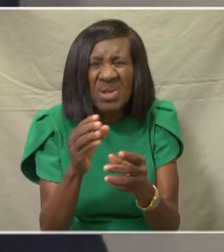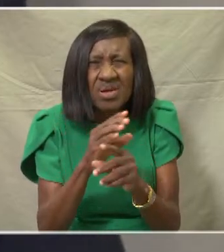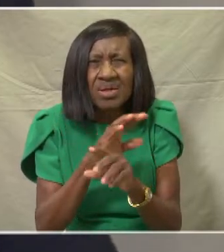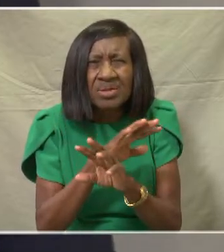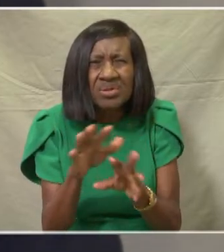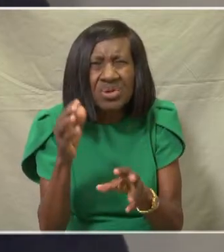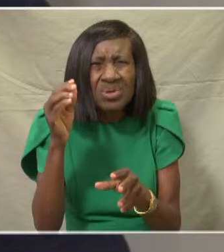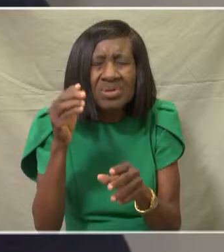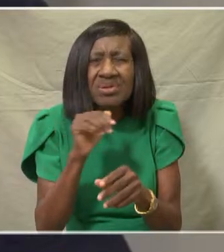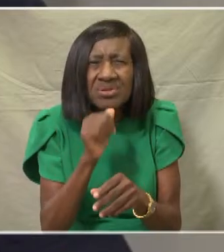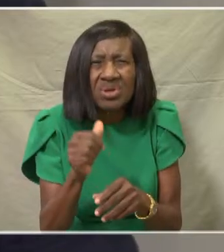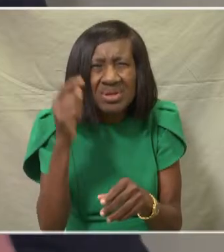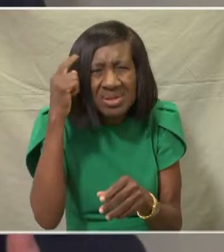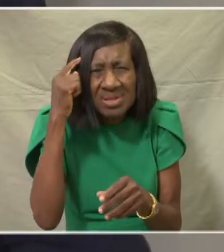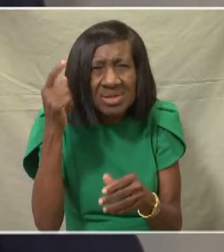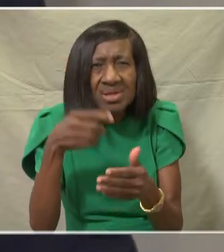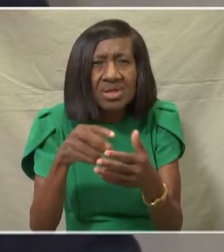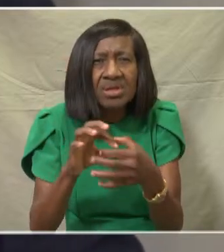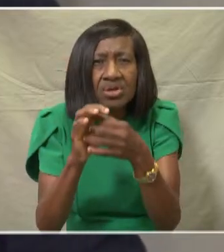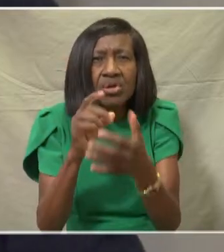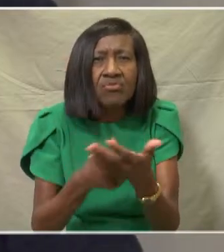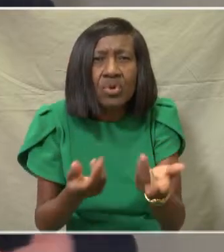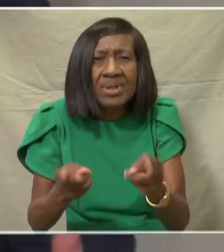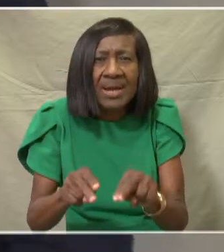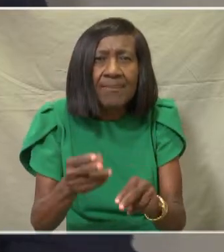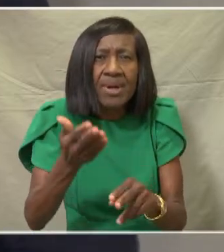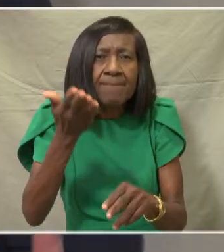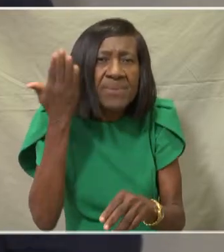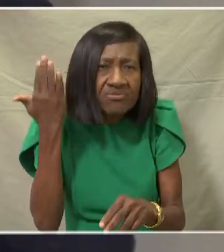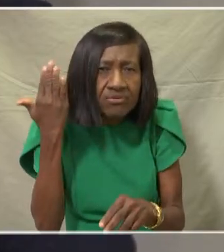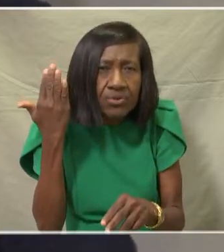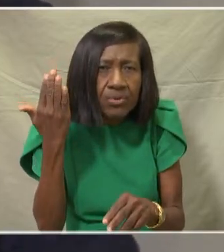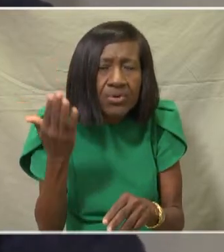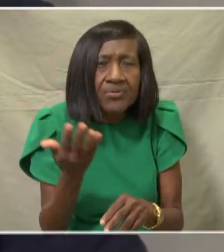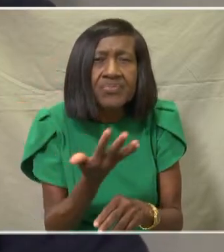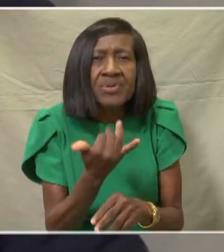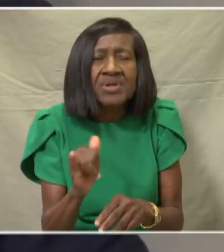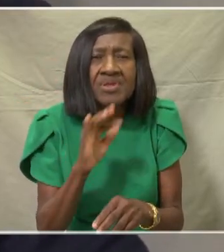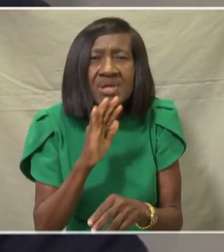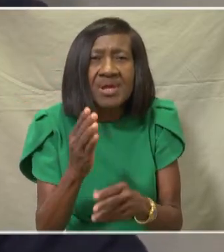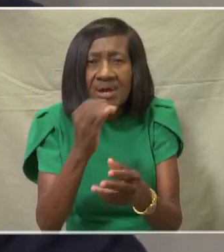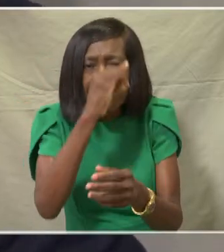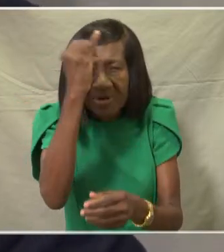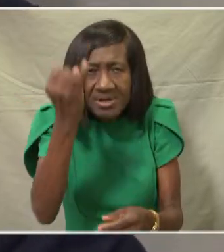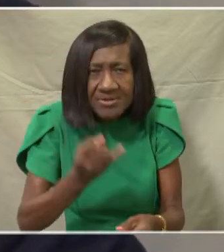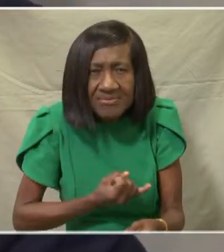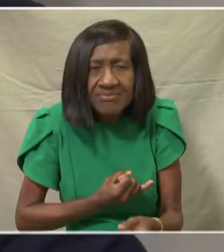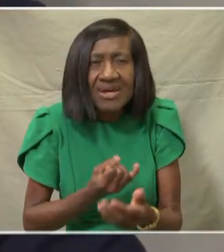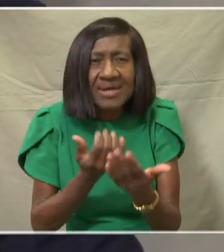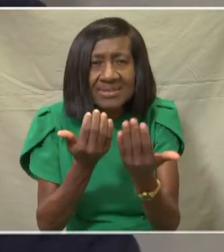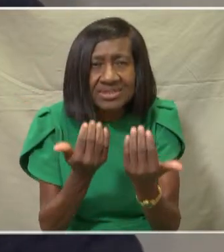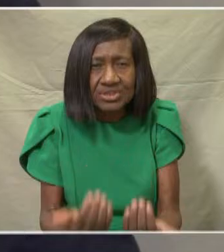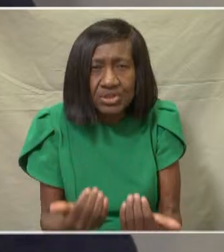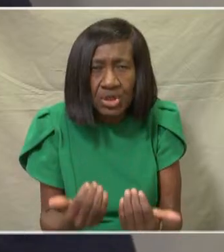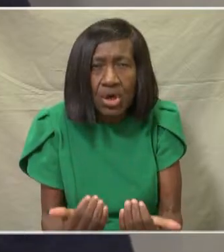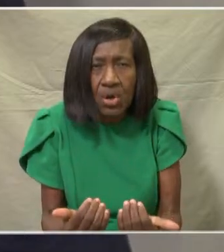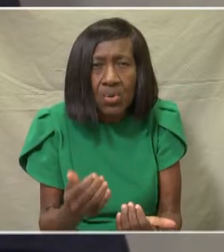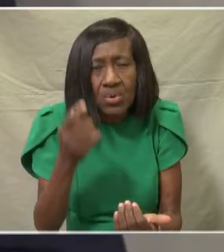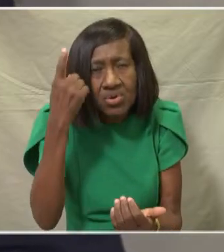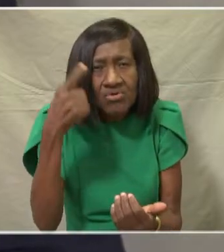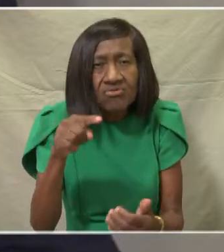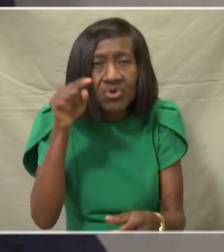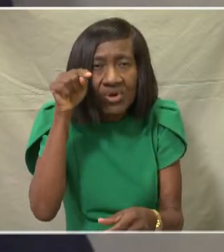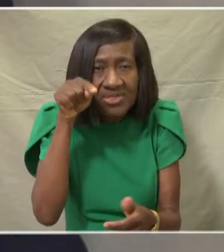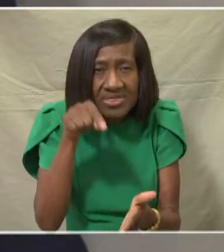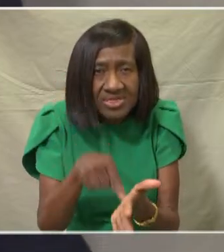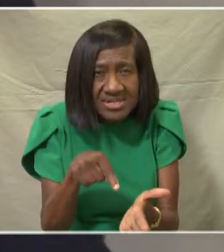been invited here, so we don't impose ourselves to say we're going to come. We are invited, which is a really positive thing, I think, for any jurisdiction that